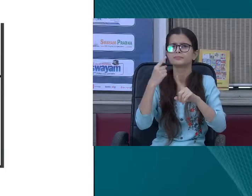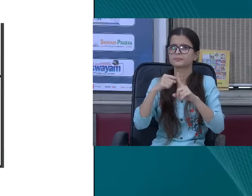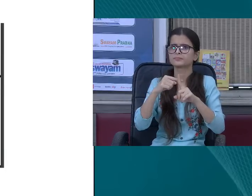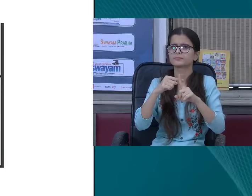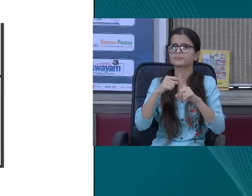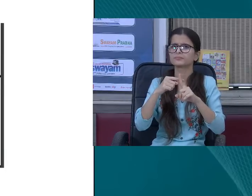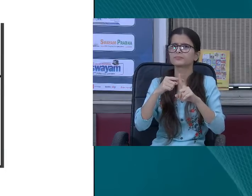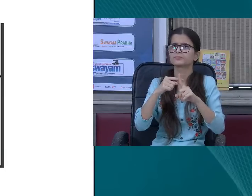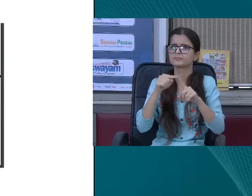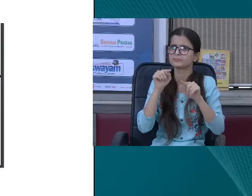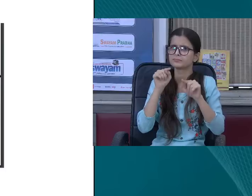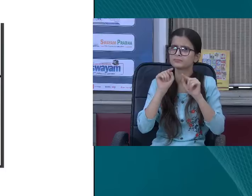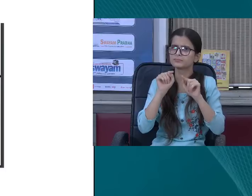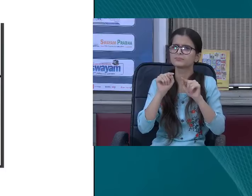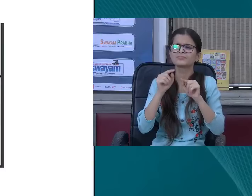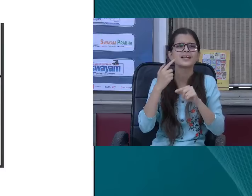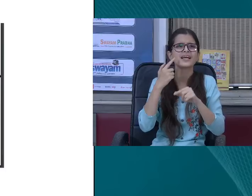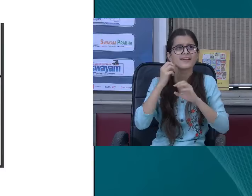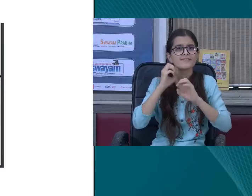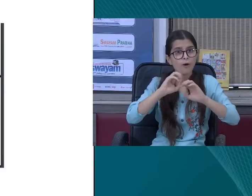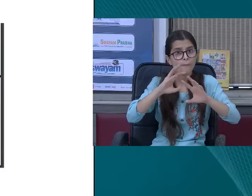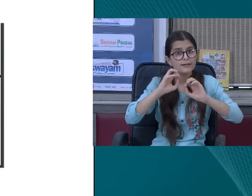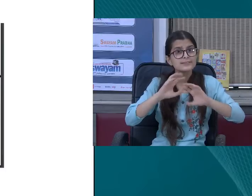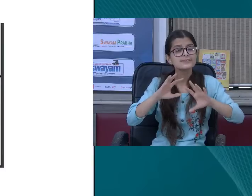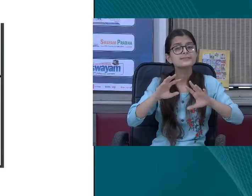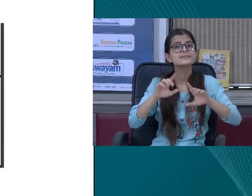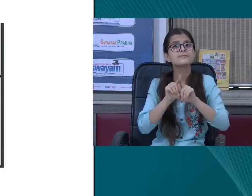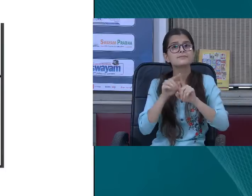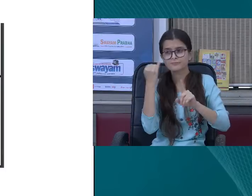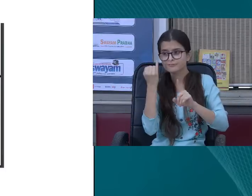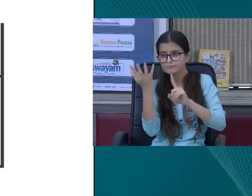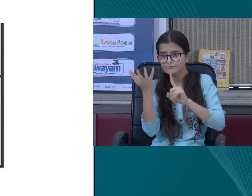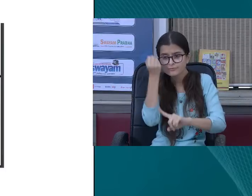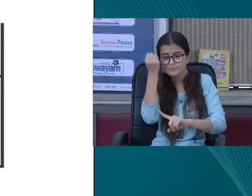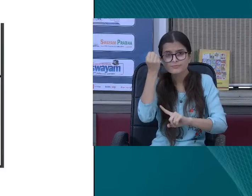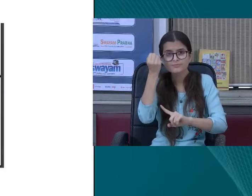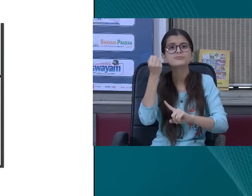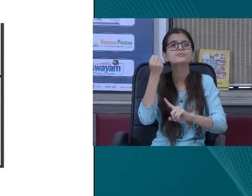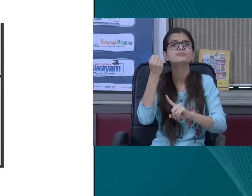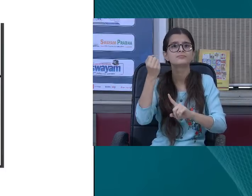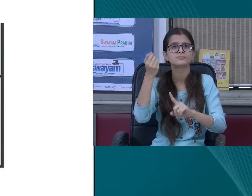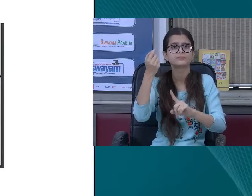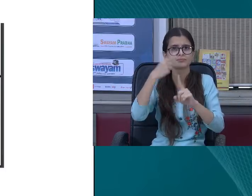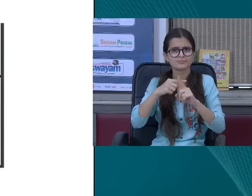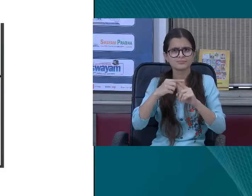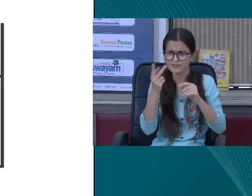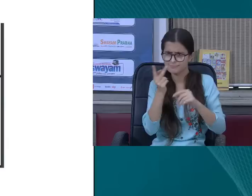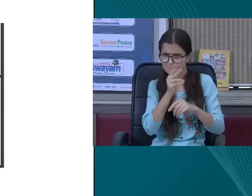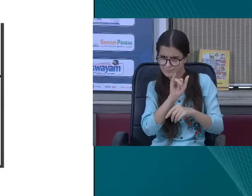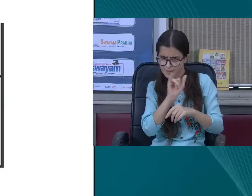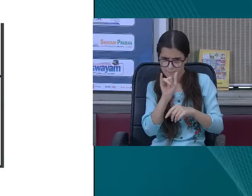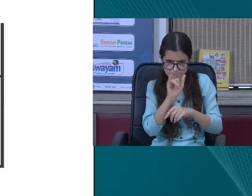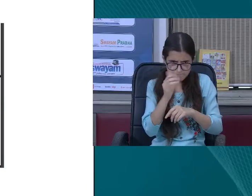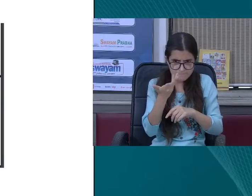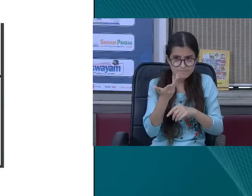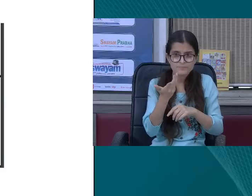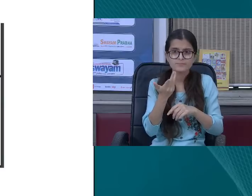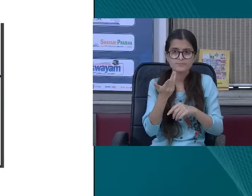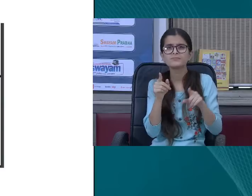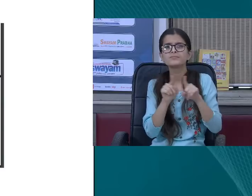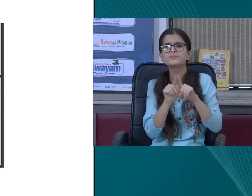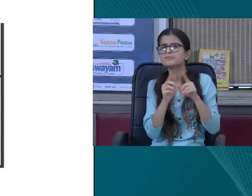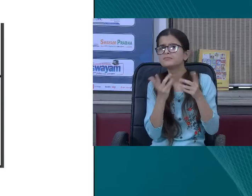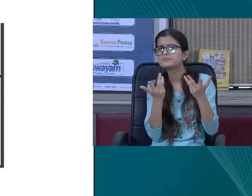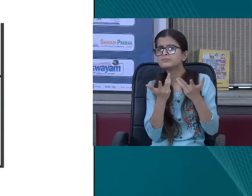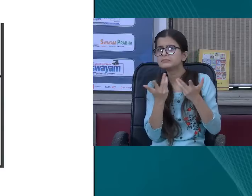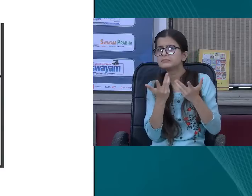they have to process the information. That means to find out whether it is similar or dissimilar, and also that with the working